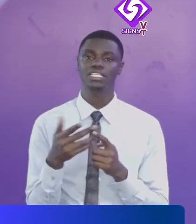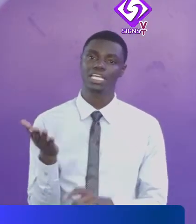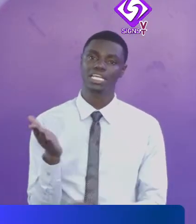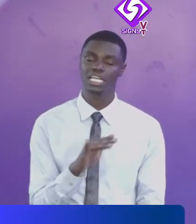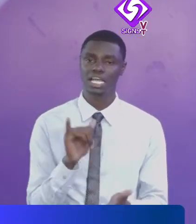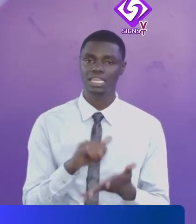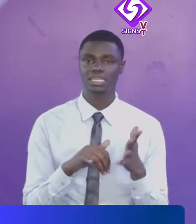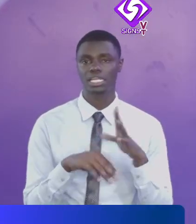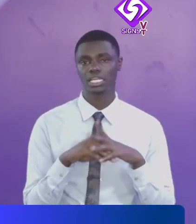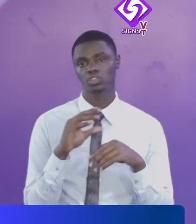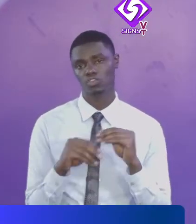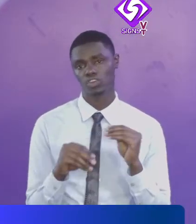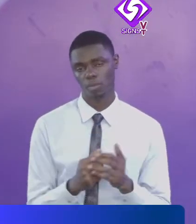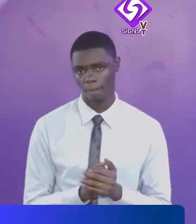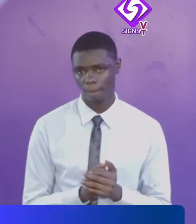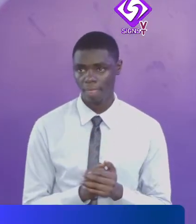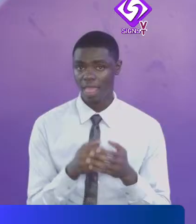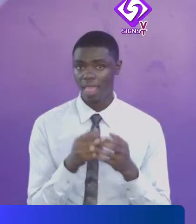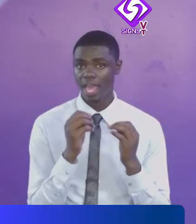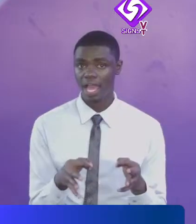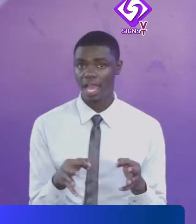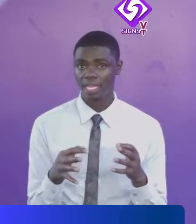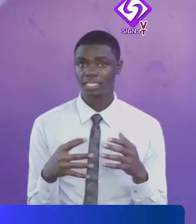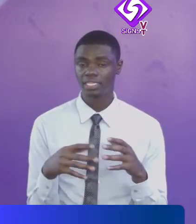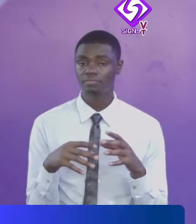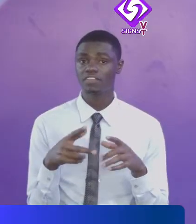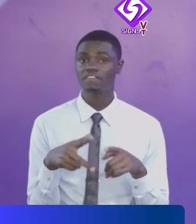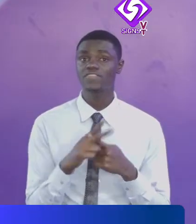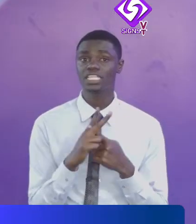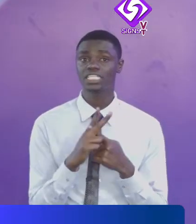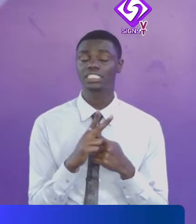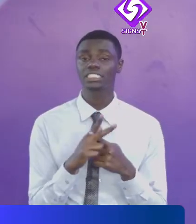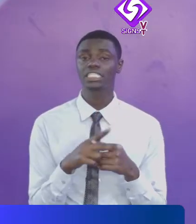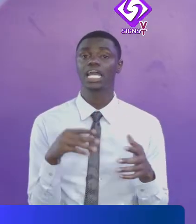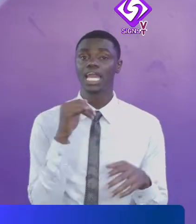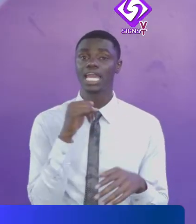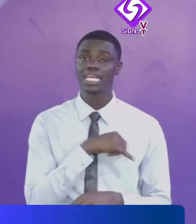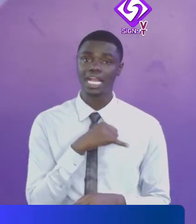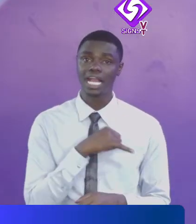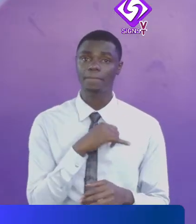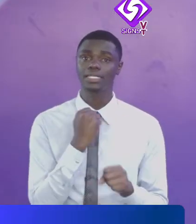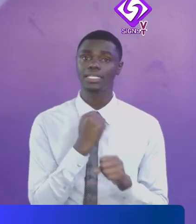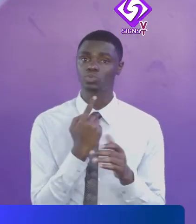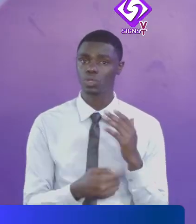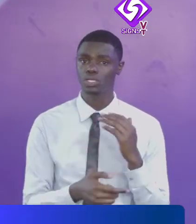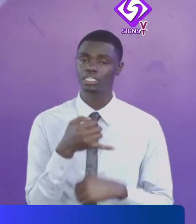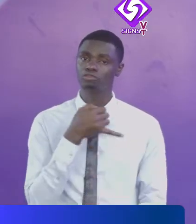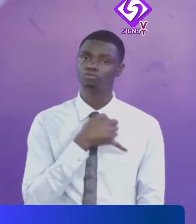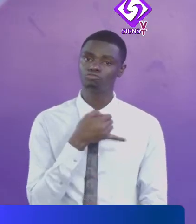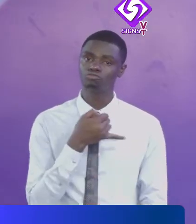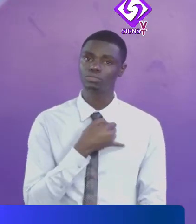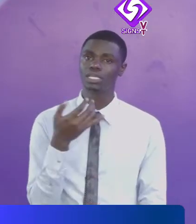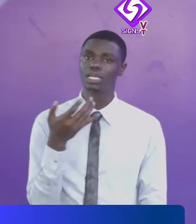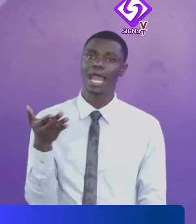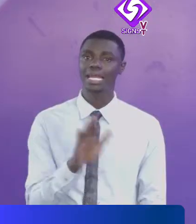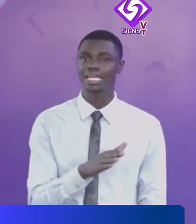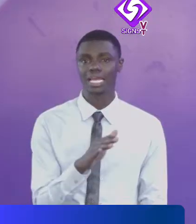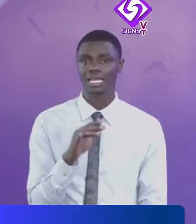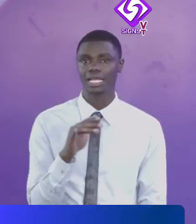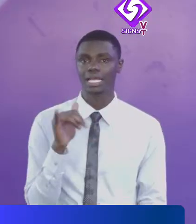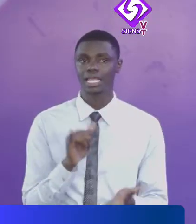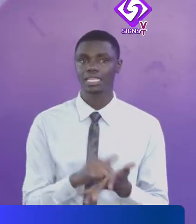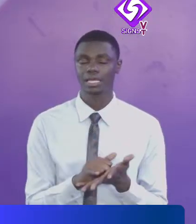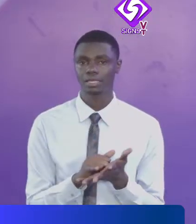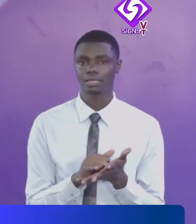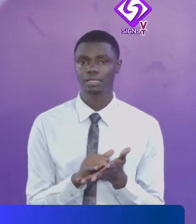fixed income does, and a fixed income fund does. So it earns you a return that is constant without exposing